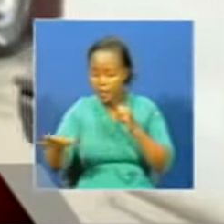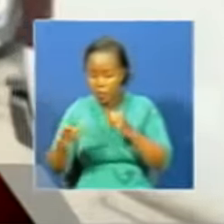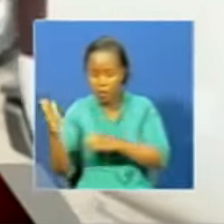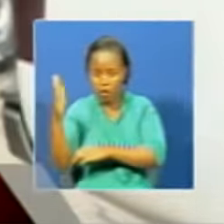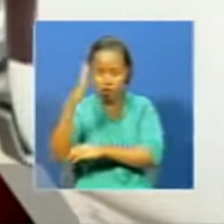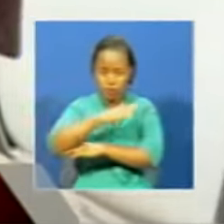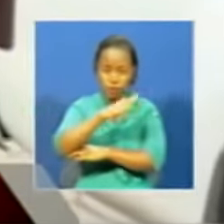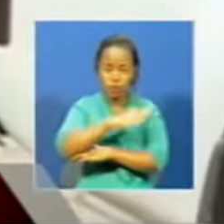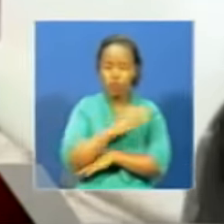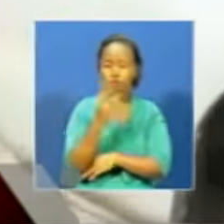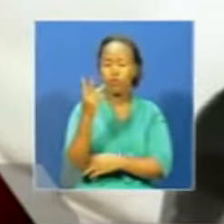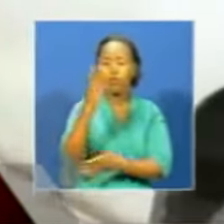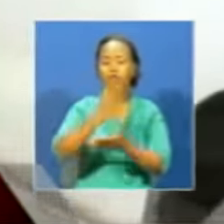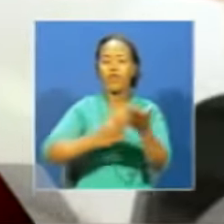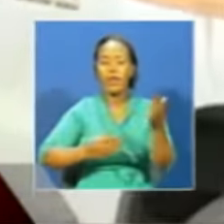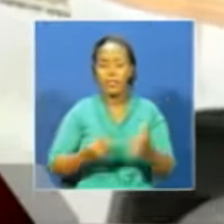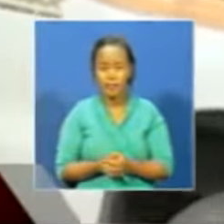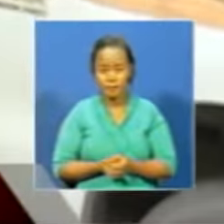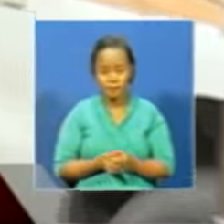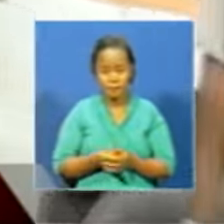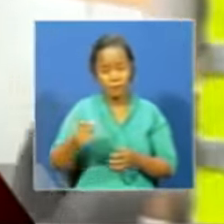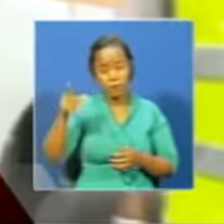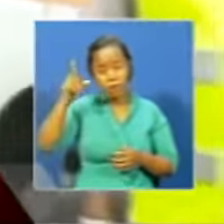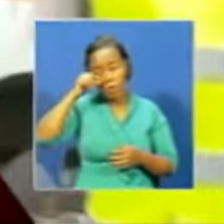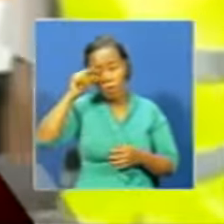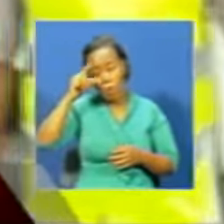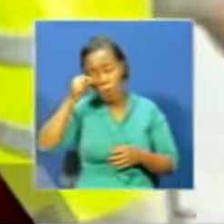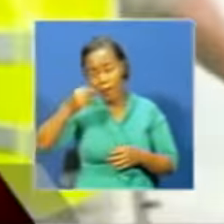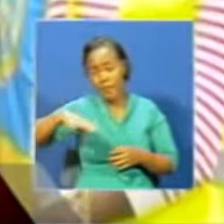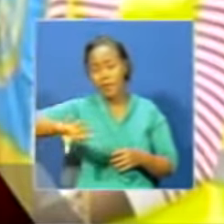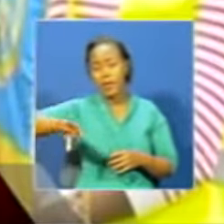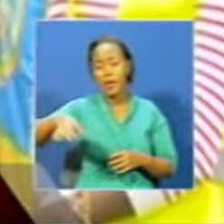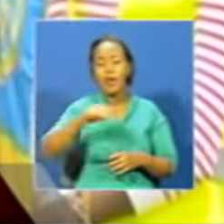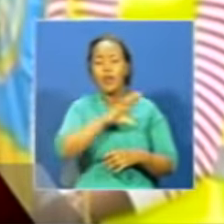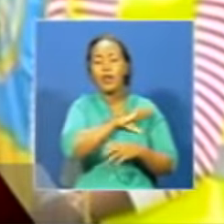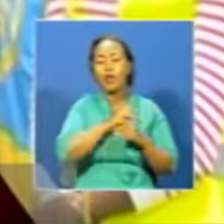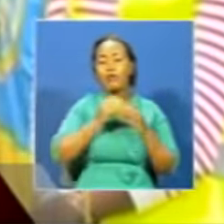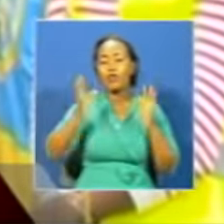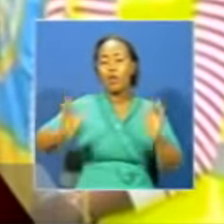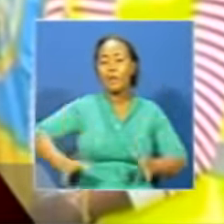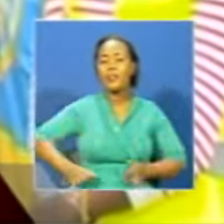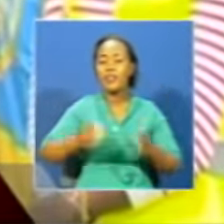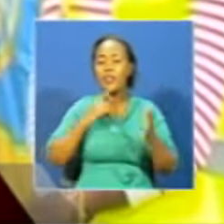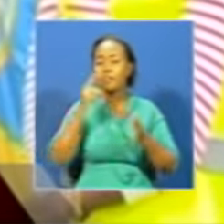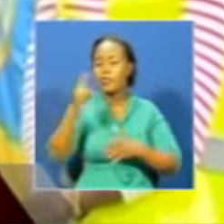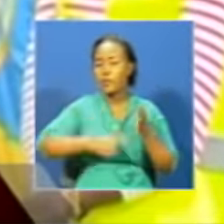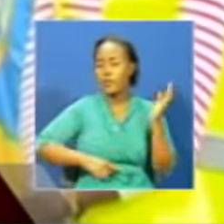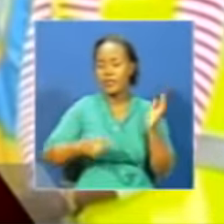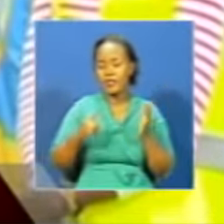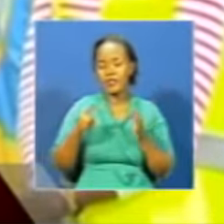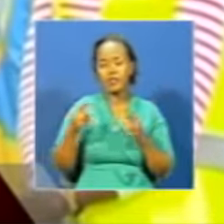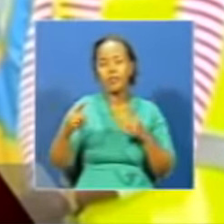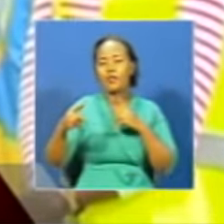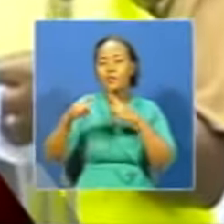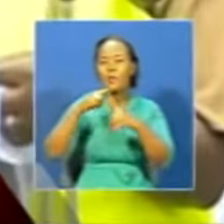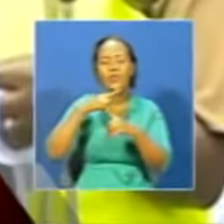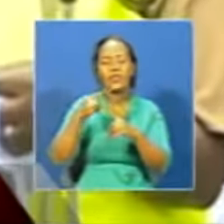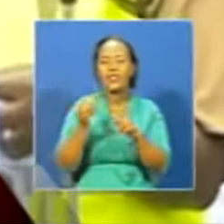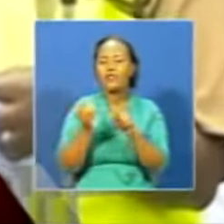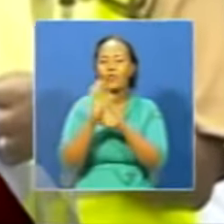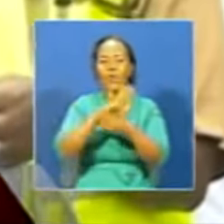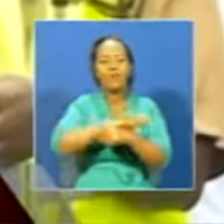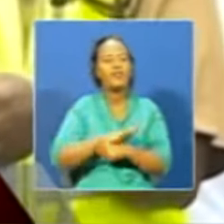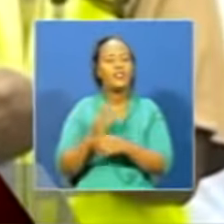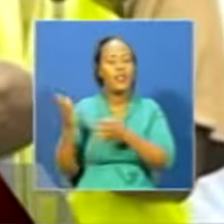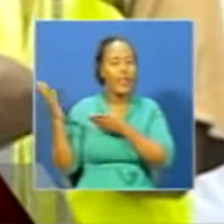In Mombasa, the County Commissioner Gilbert Kitio has warned that the number of positive cases in the county are expected